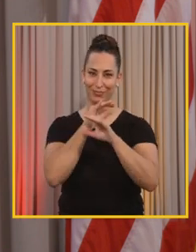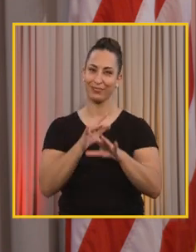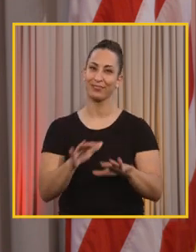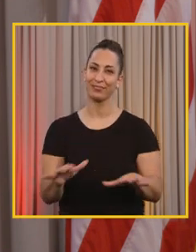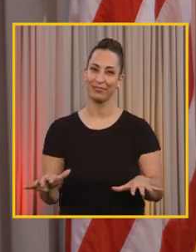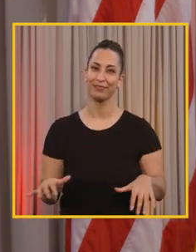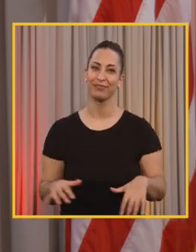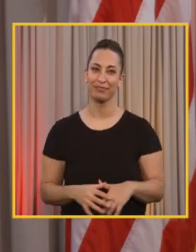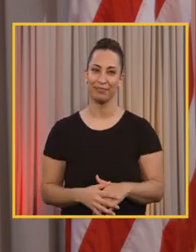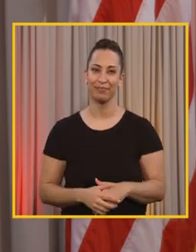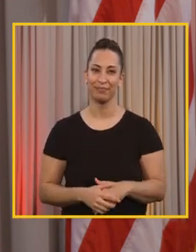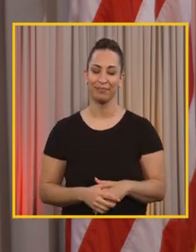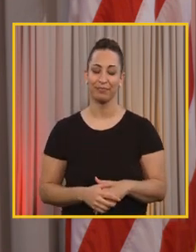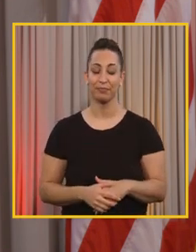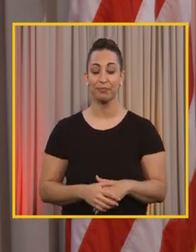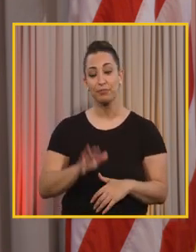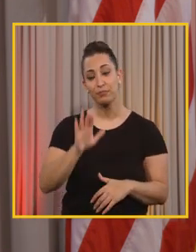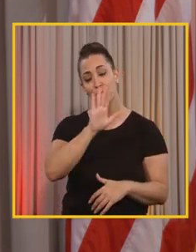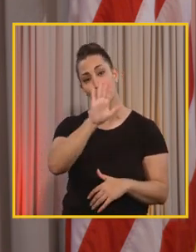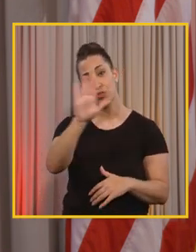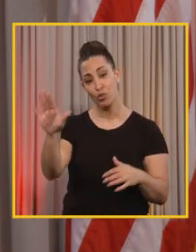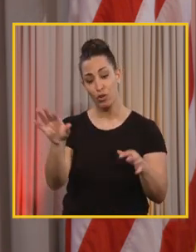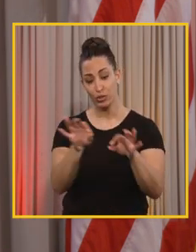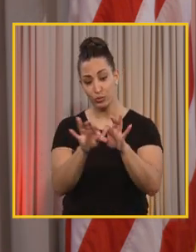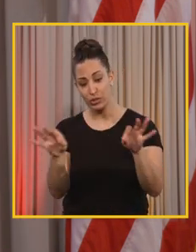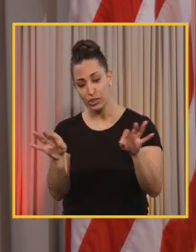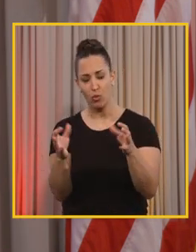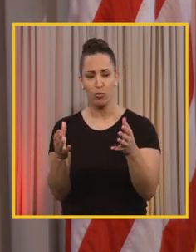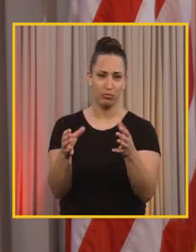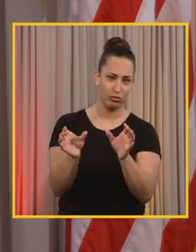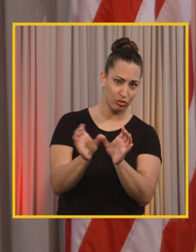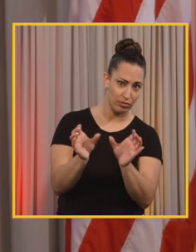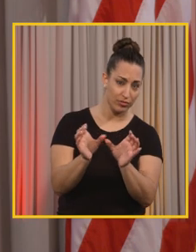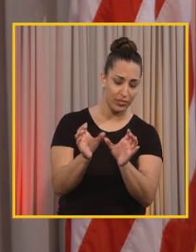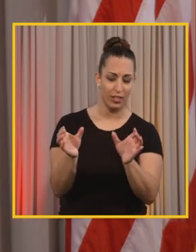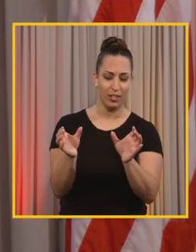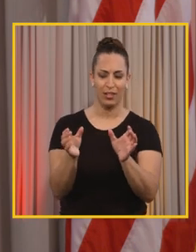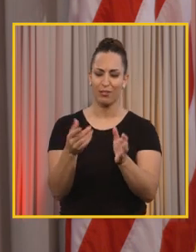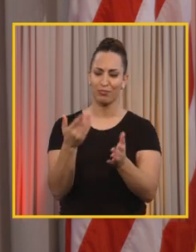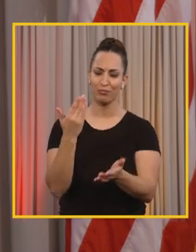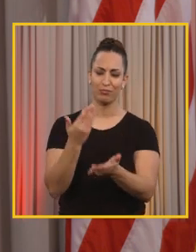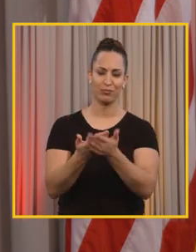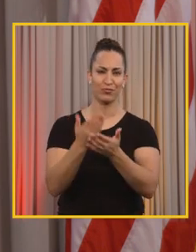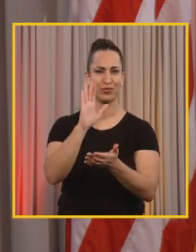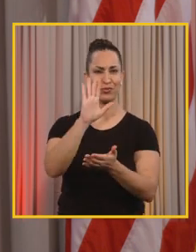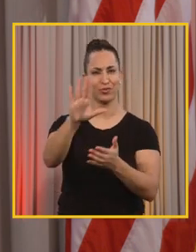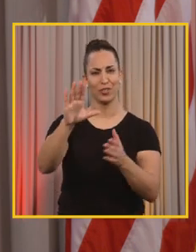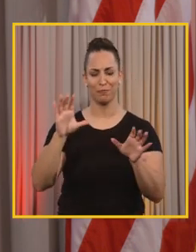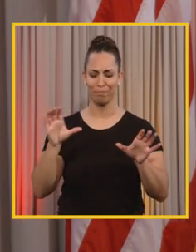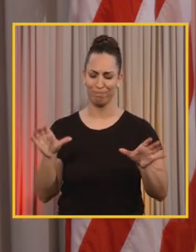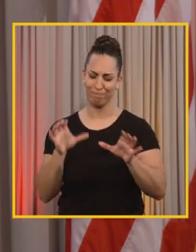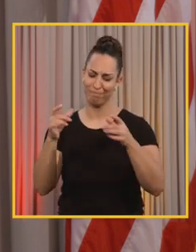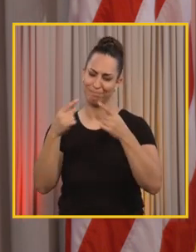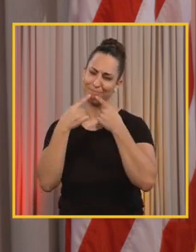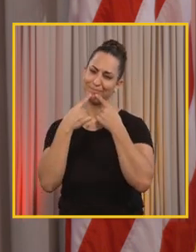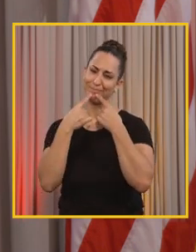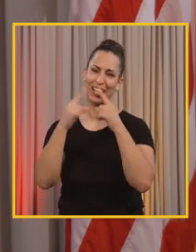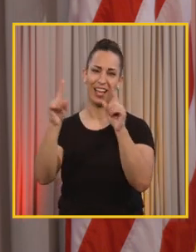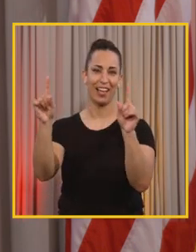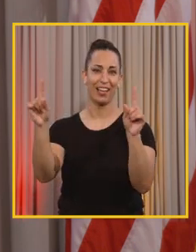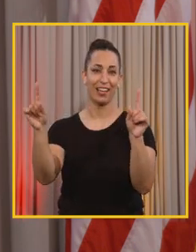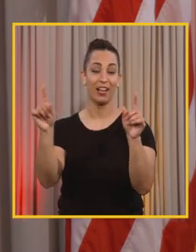a lifelong blessing. Your degree or certificate is a testament to